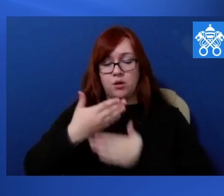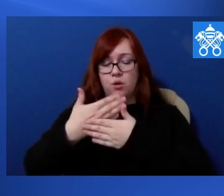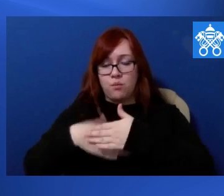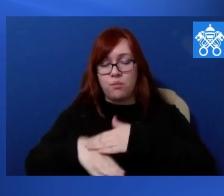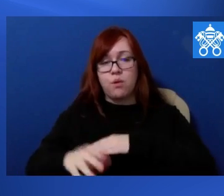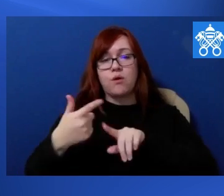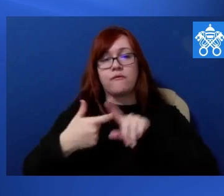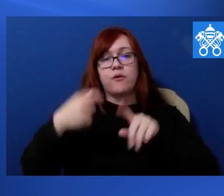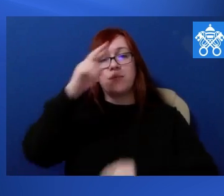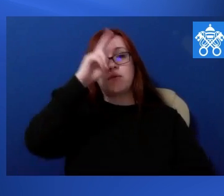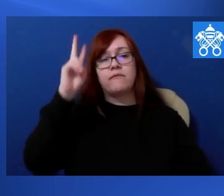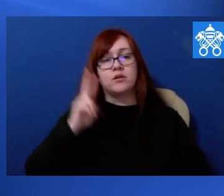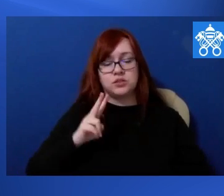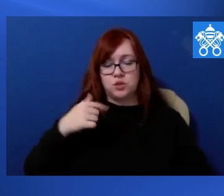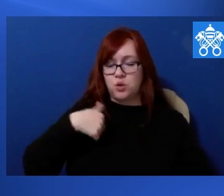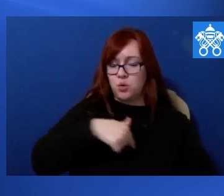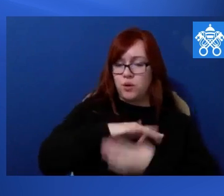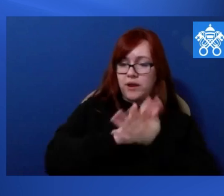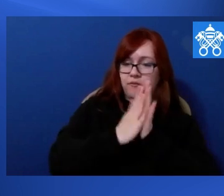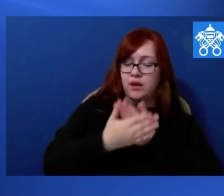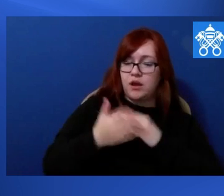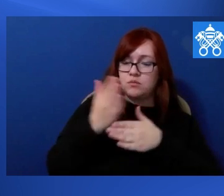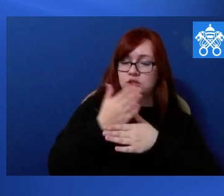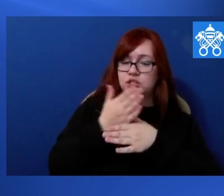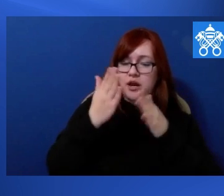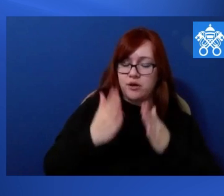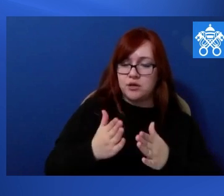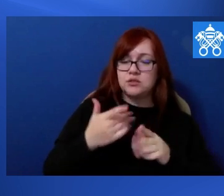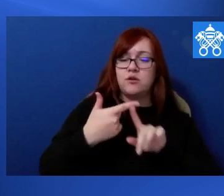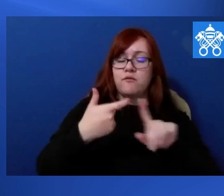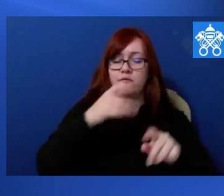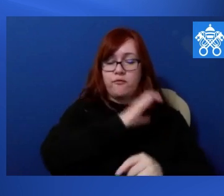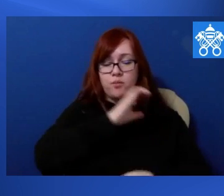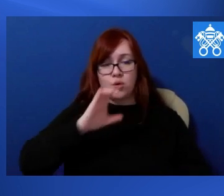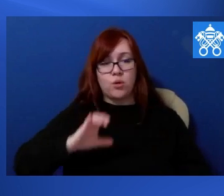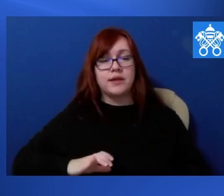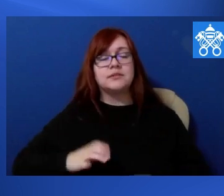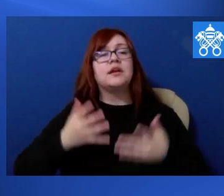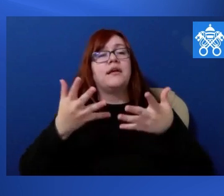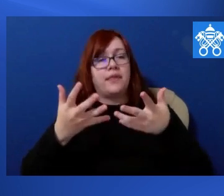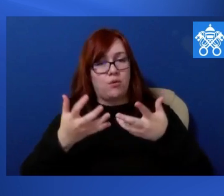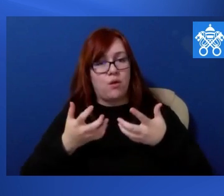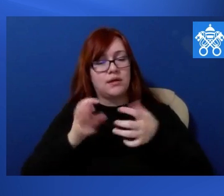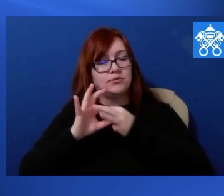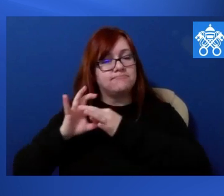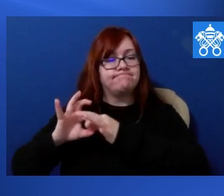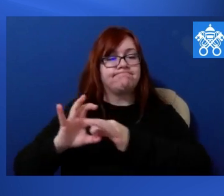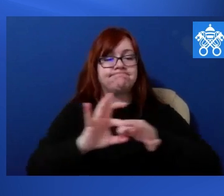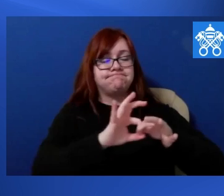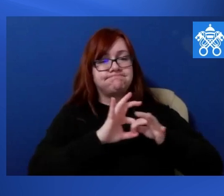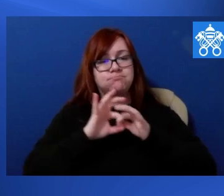made sharers in the divinity of Christ, who humbled himself to share in our